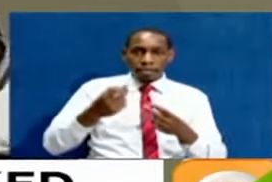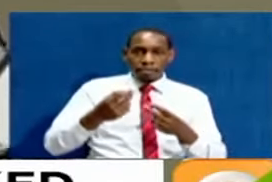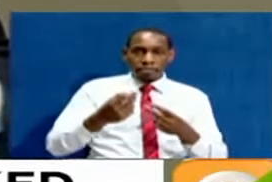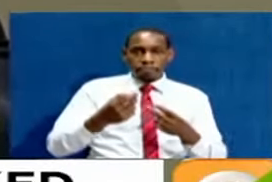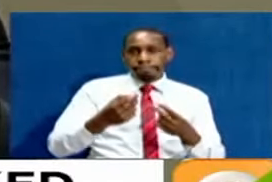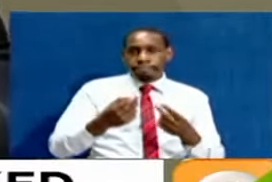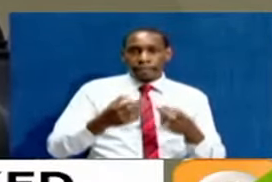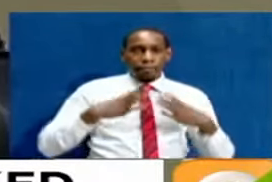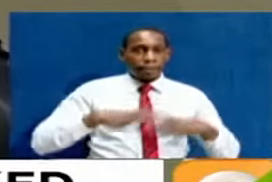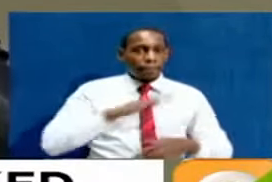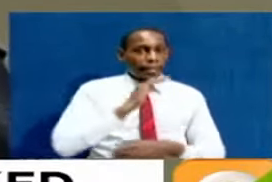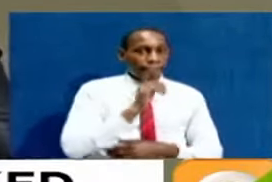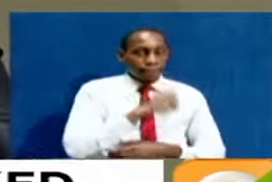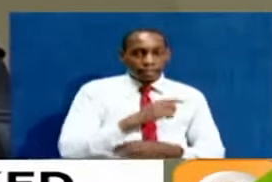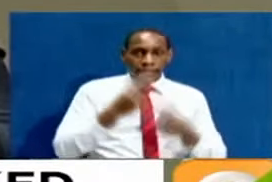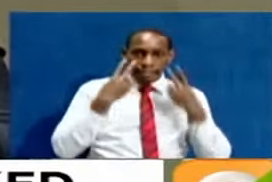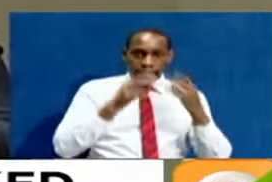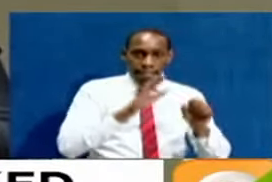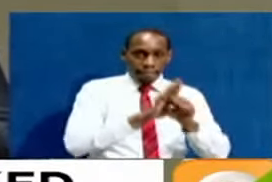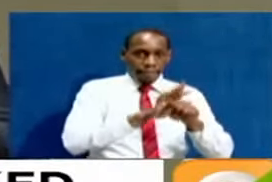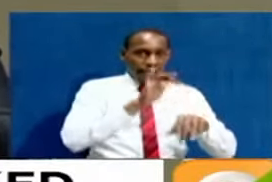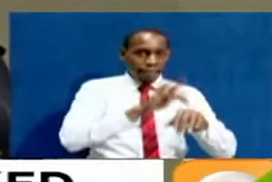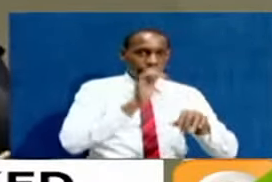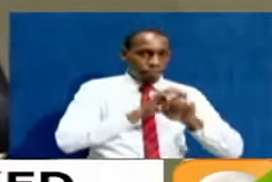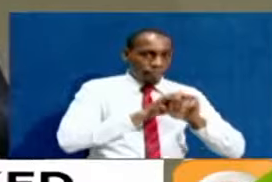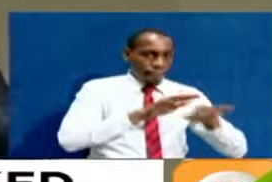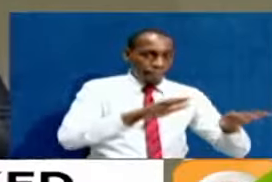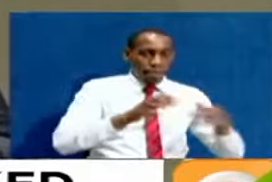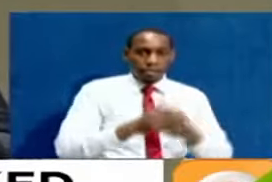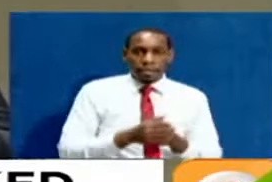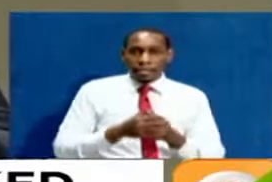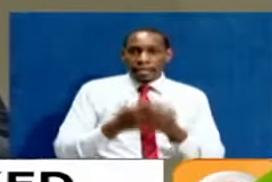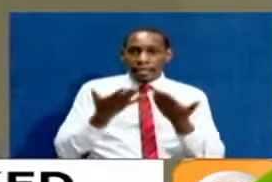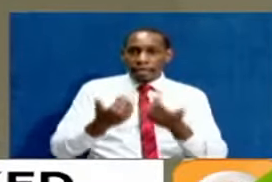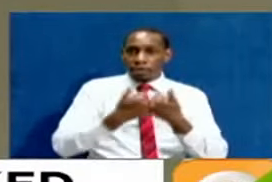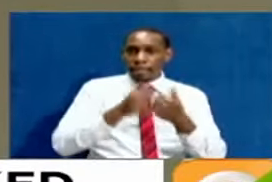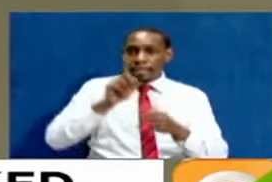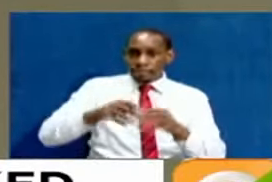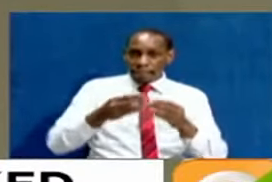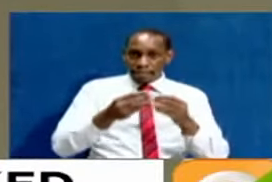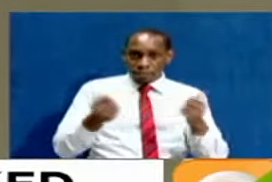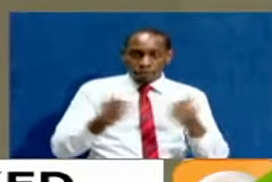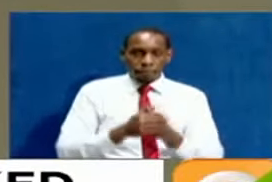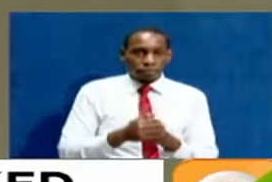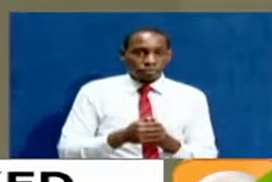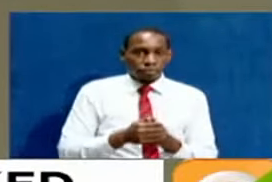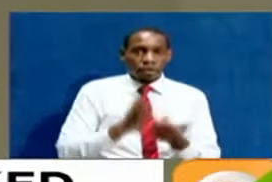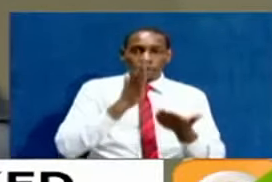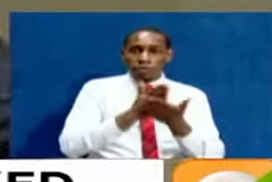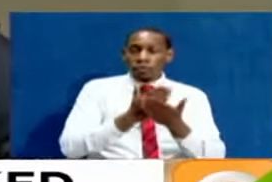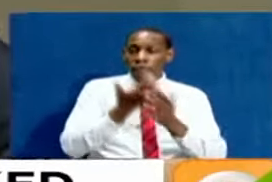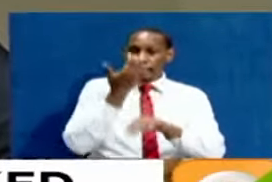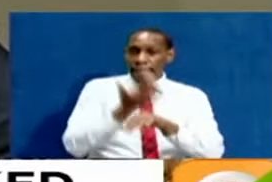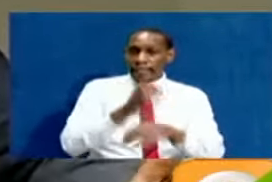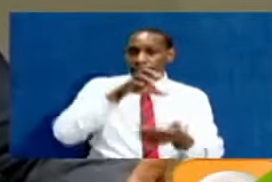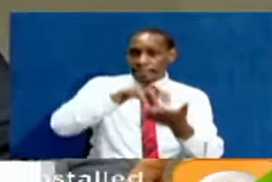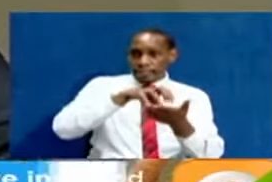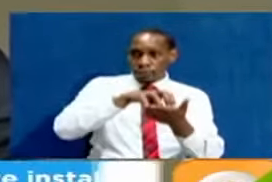we've seen people dying, we've seen the number of infections increasing. So it's a challenge that we have to deal with, and it's a very delicate